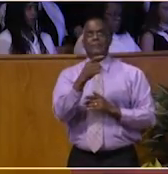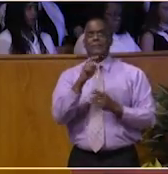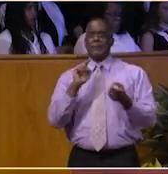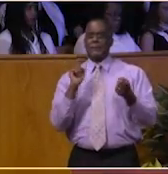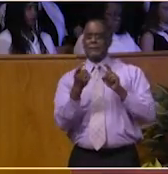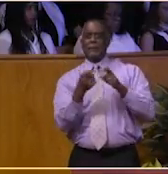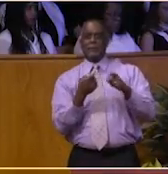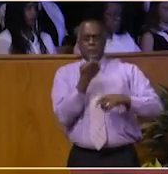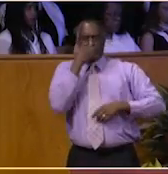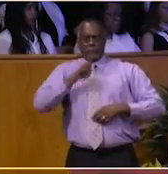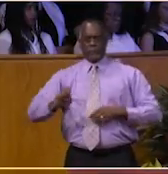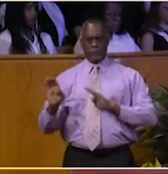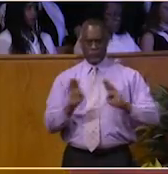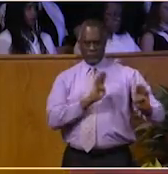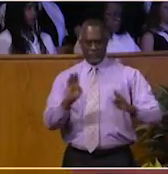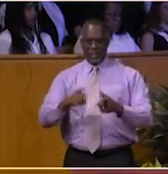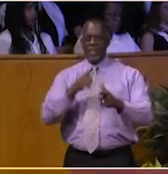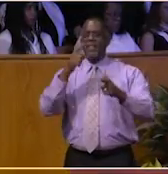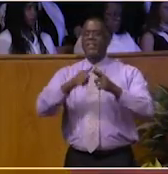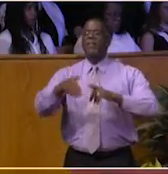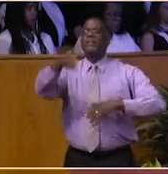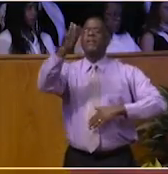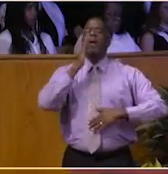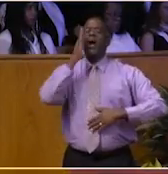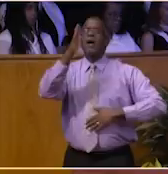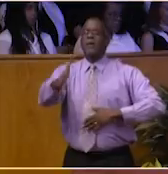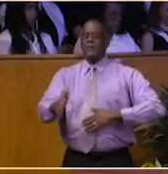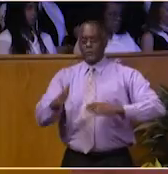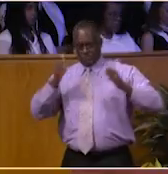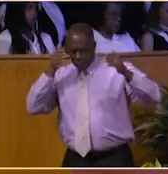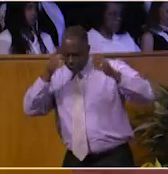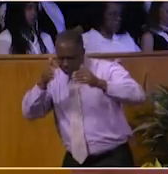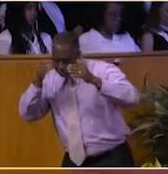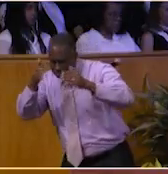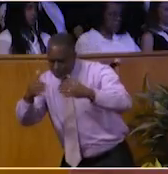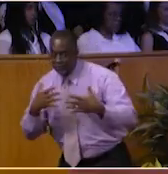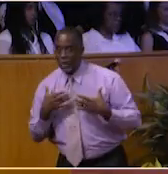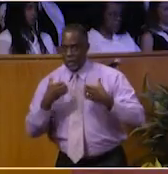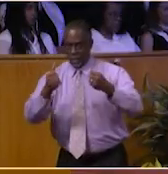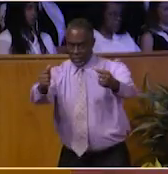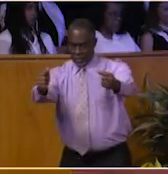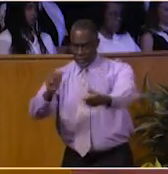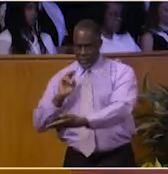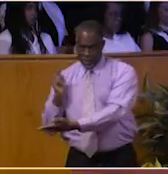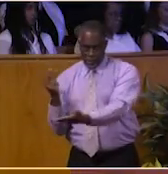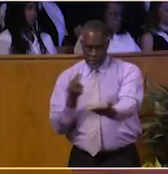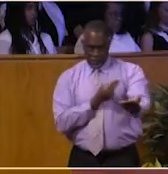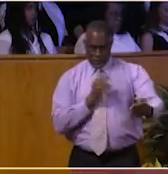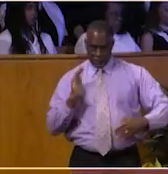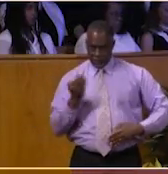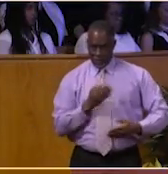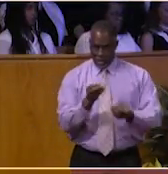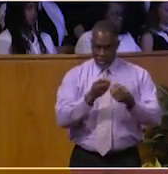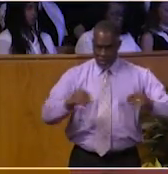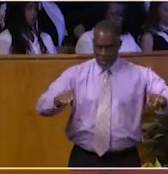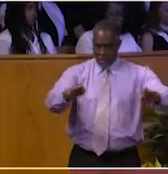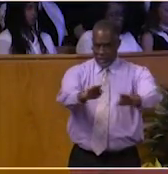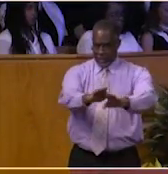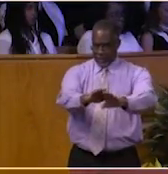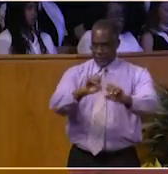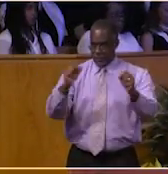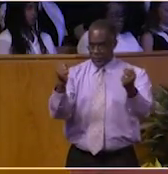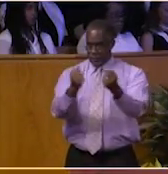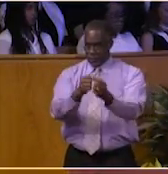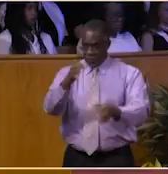wicked ways, then will I hear from heaven and I'll heal their land." Our social justice vision